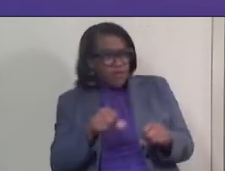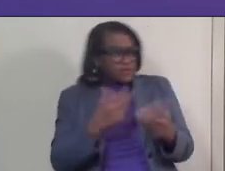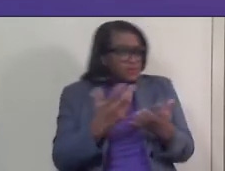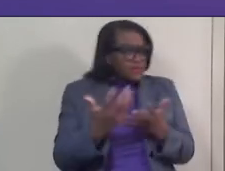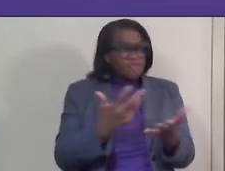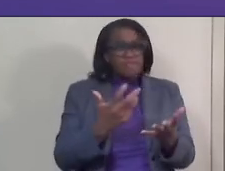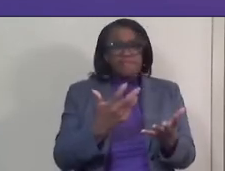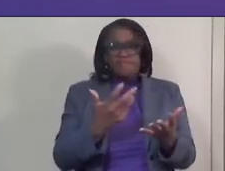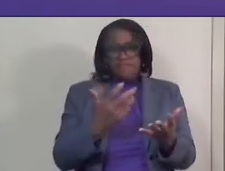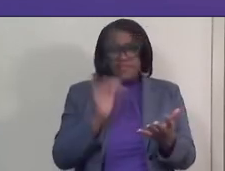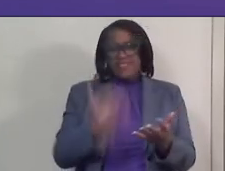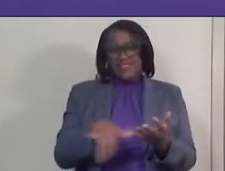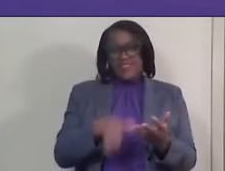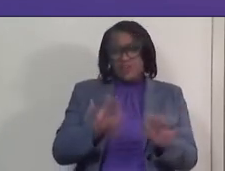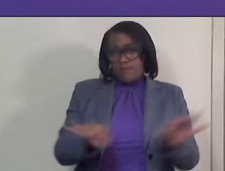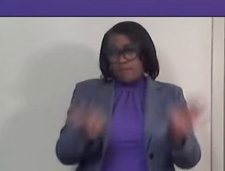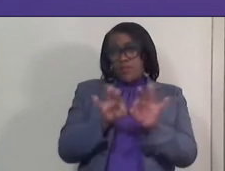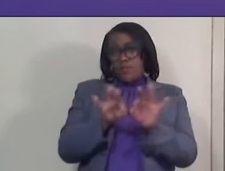Thank you.